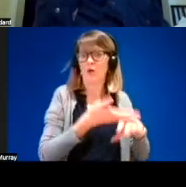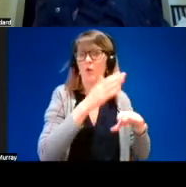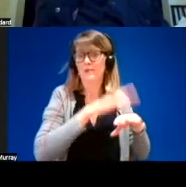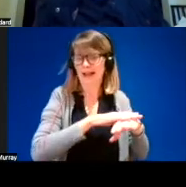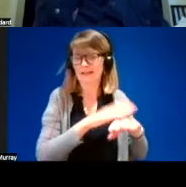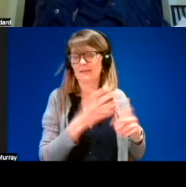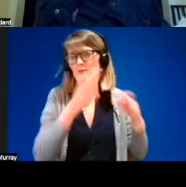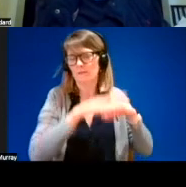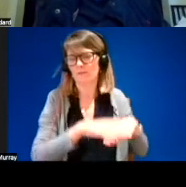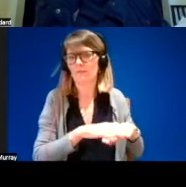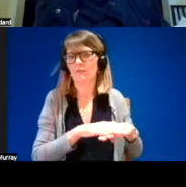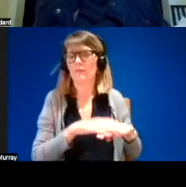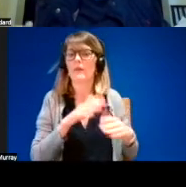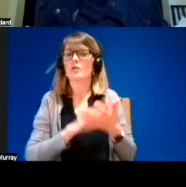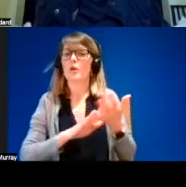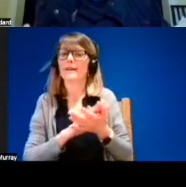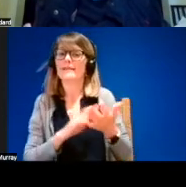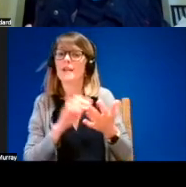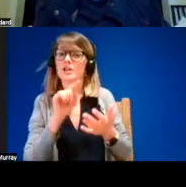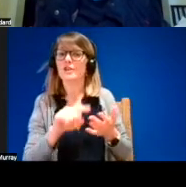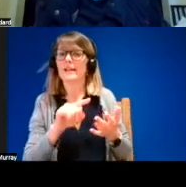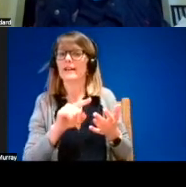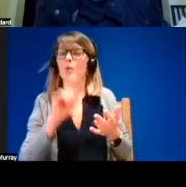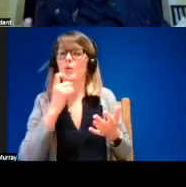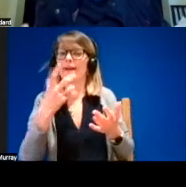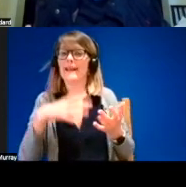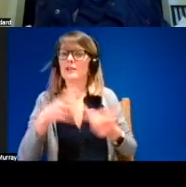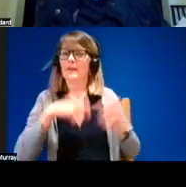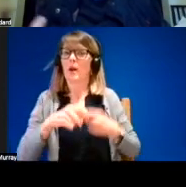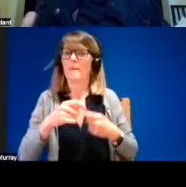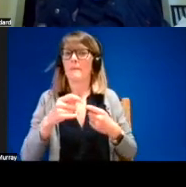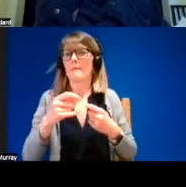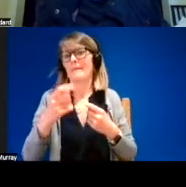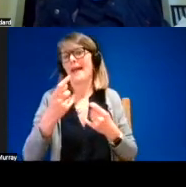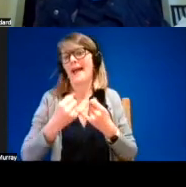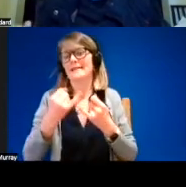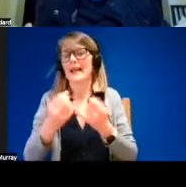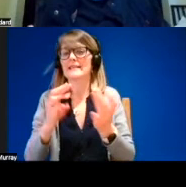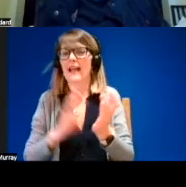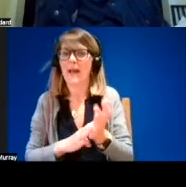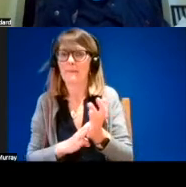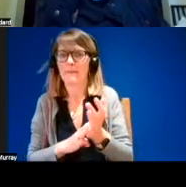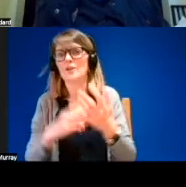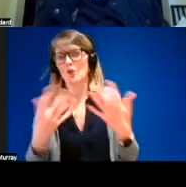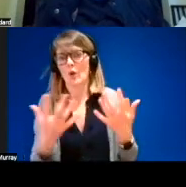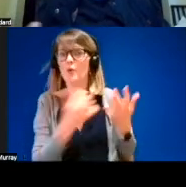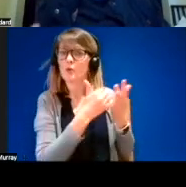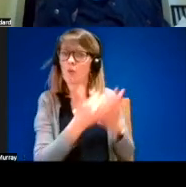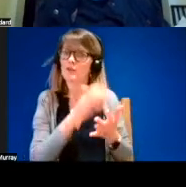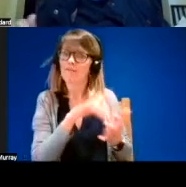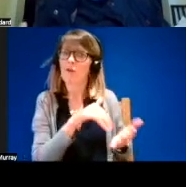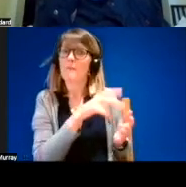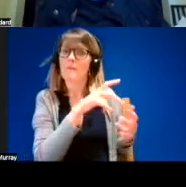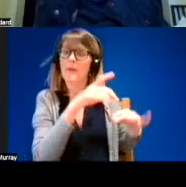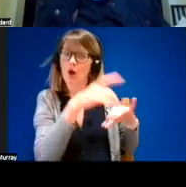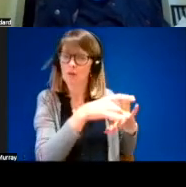be SSM, self-supporting. In other words, supported by her husband's stipend, no matter what